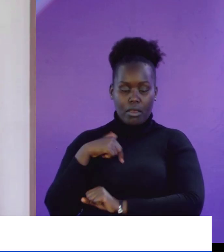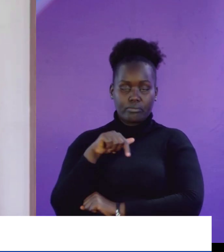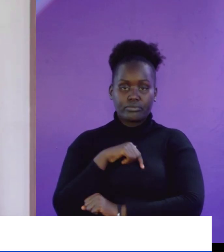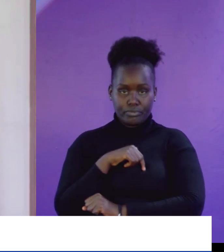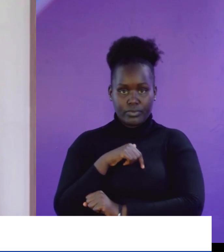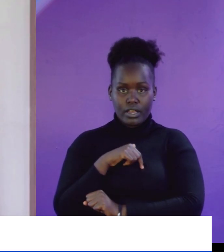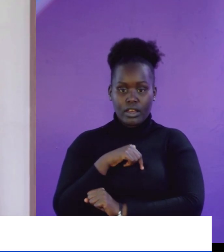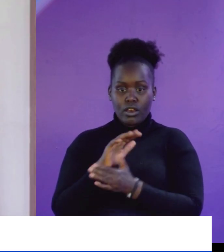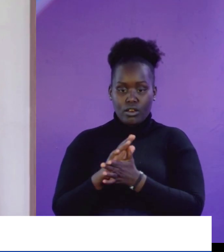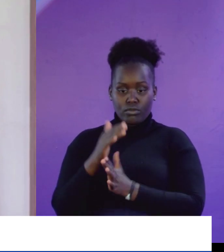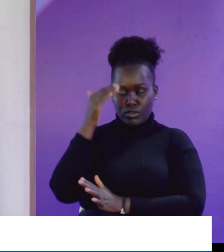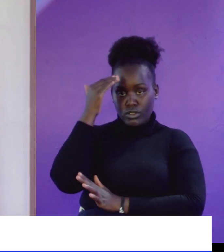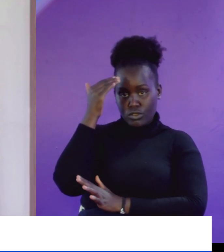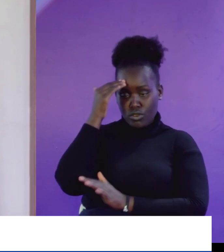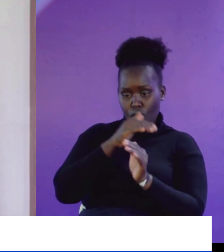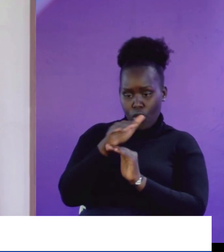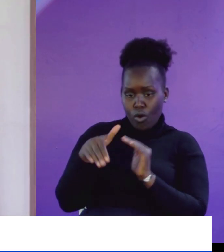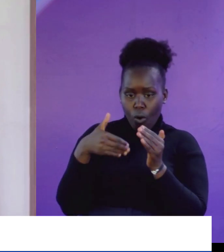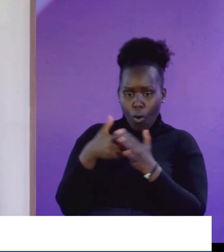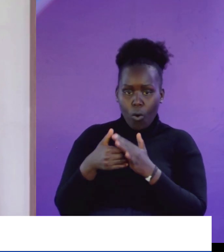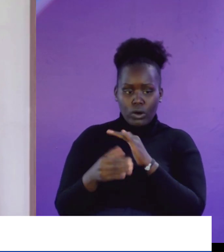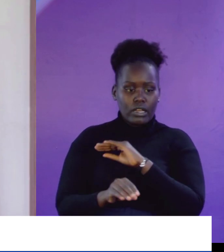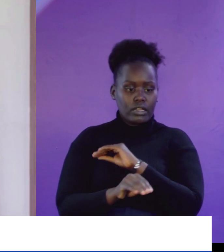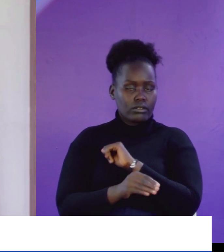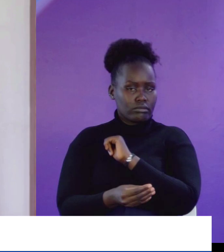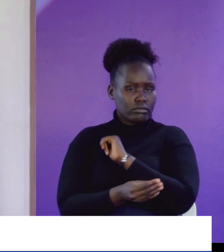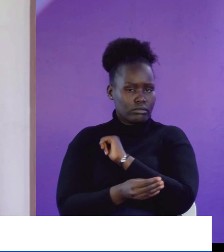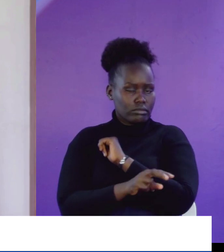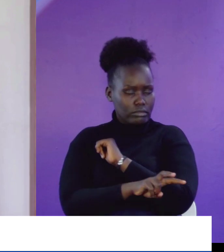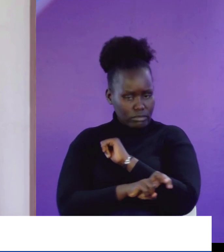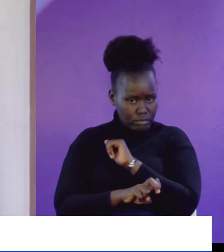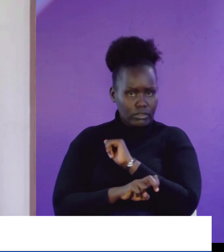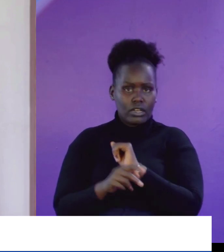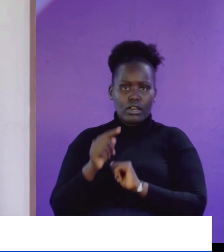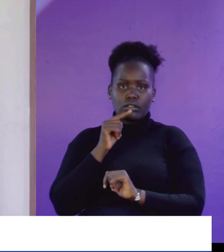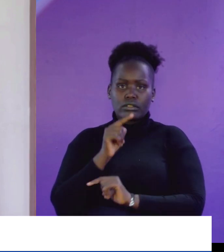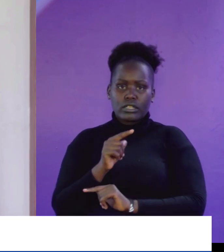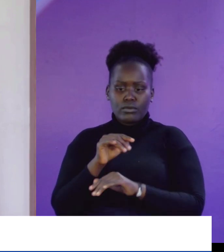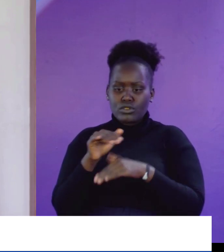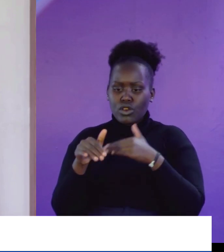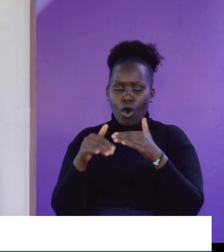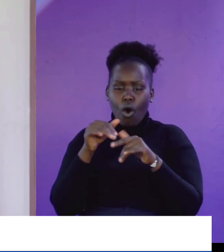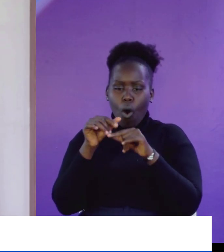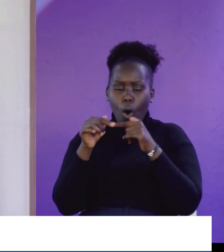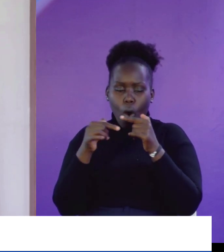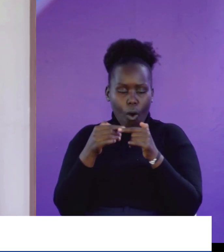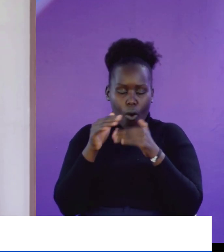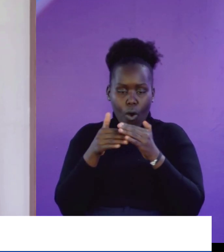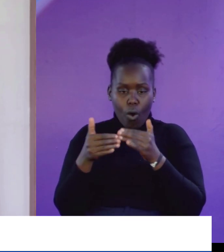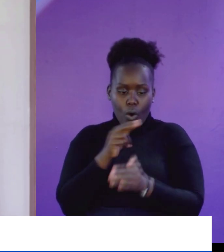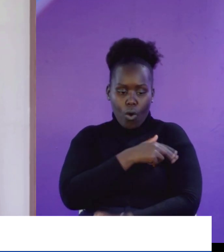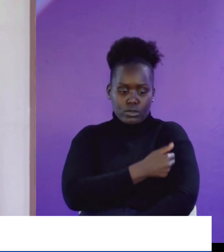to detect all the fraudulent claims, all the ghost hospitals, and all the